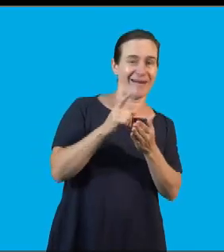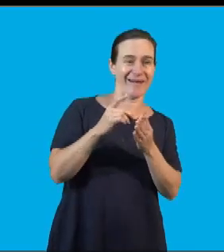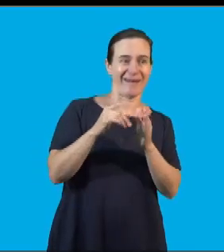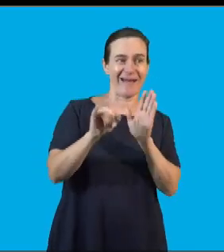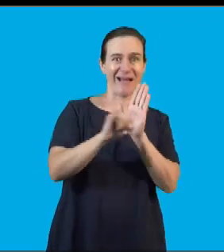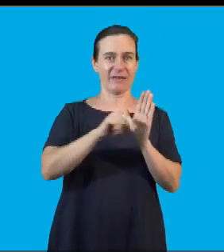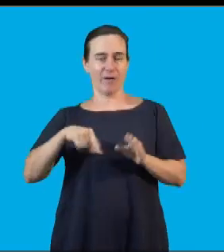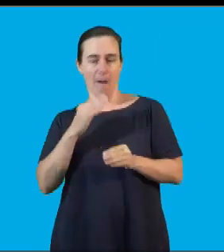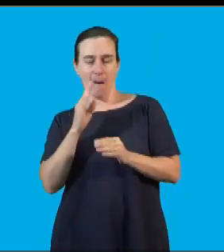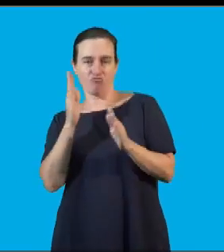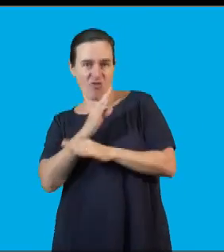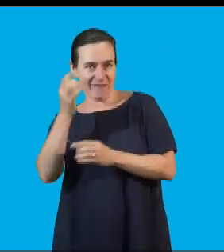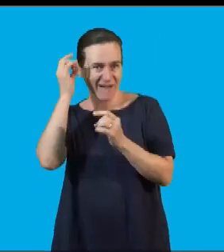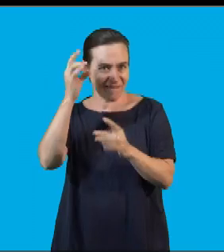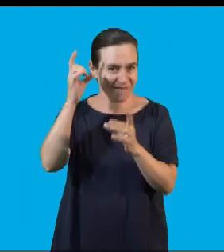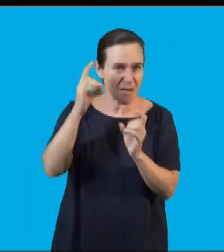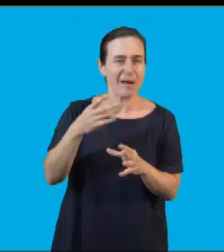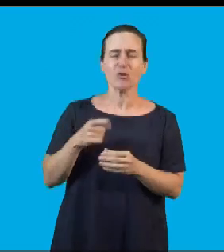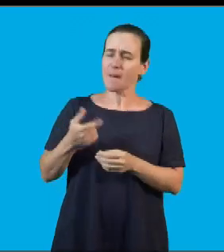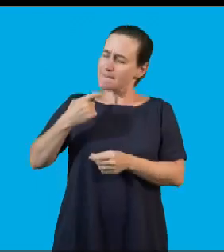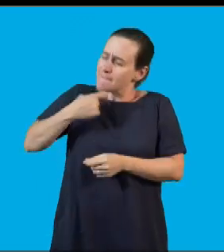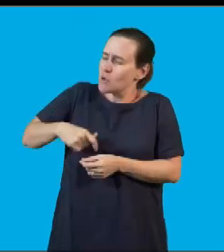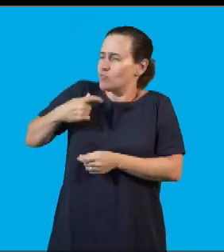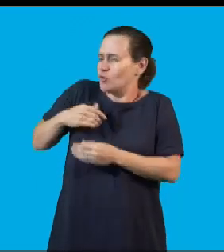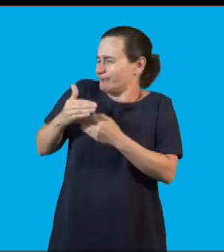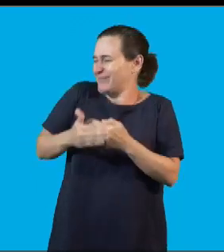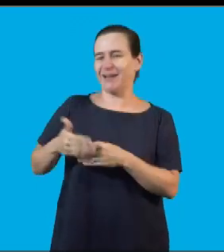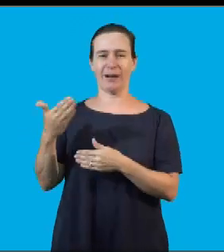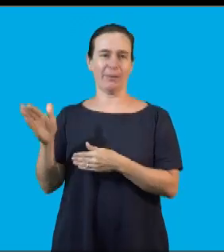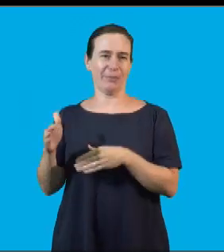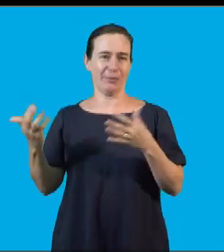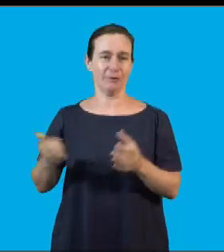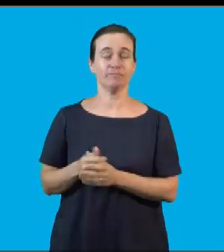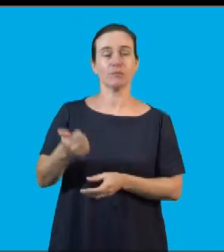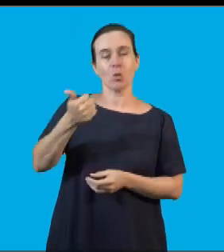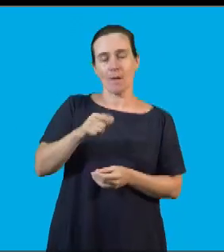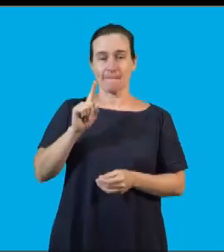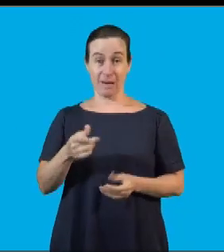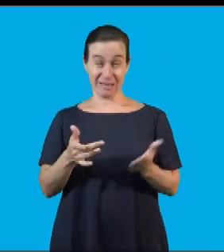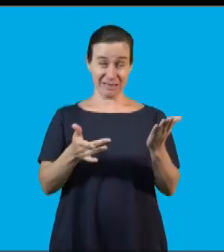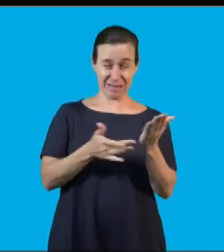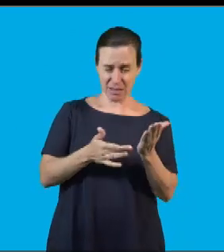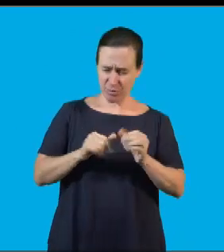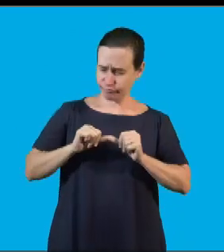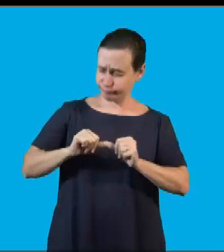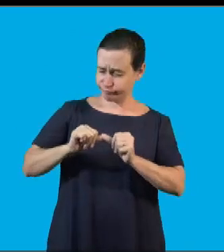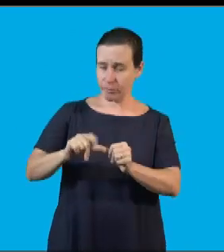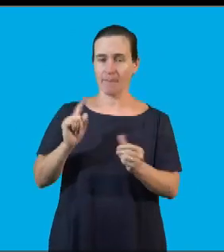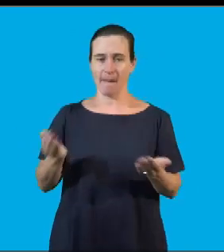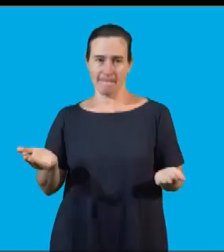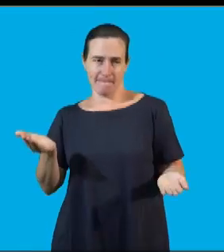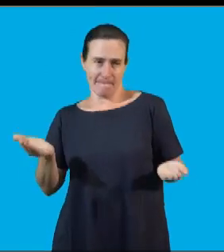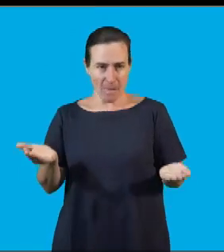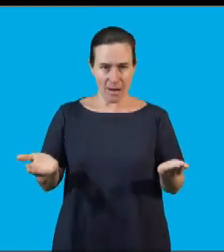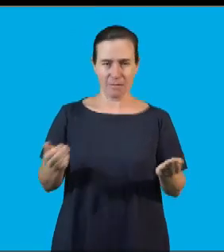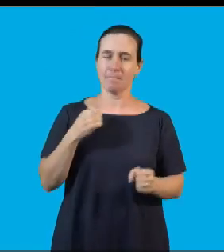care. Balancing technological advancements with human elements is essential for delivering high-quality, compassionate